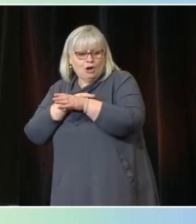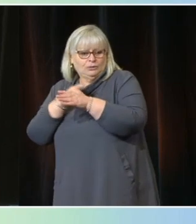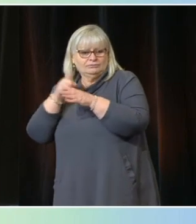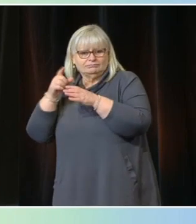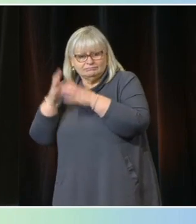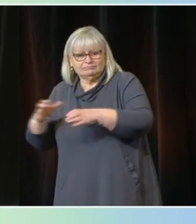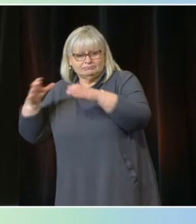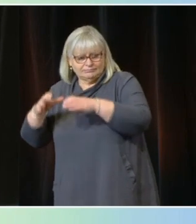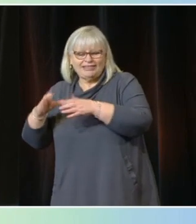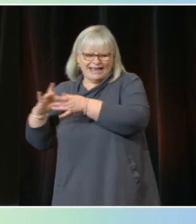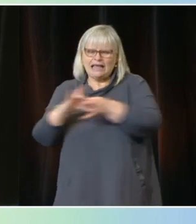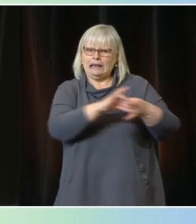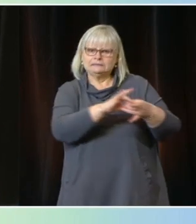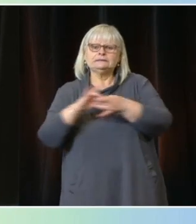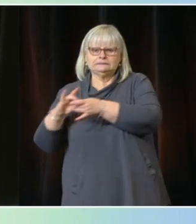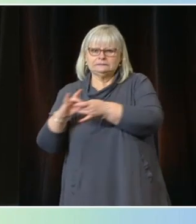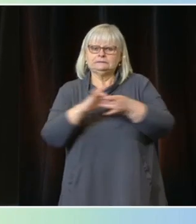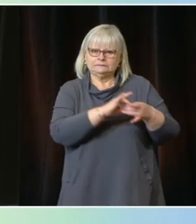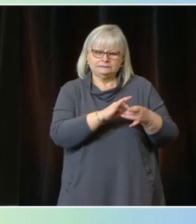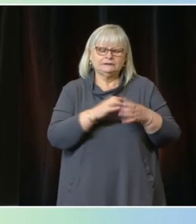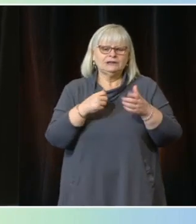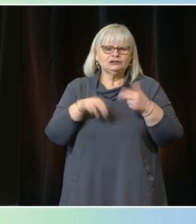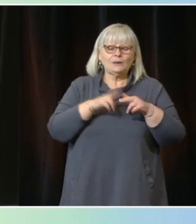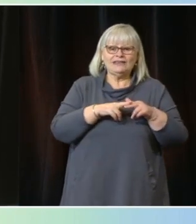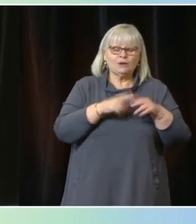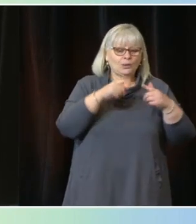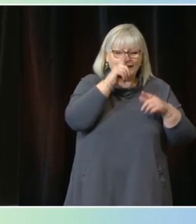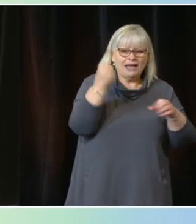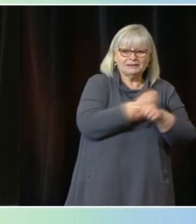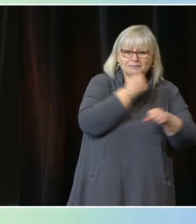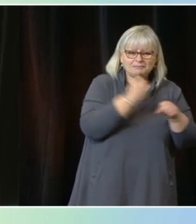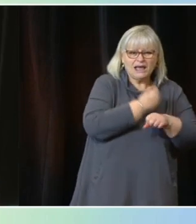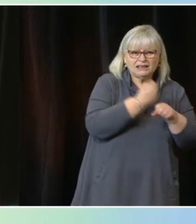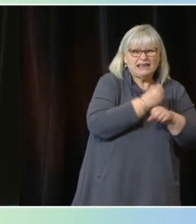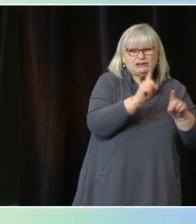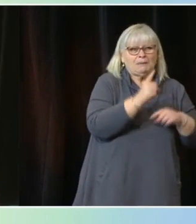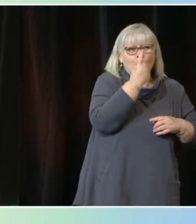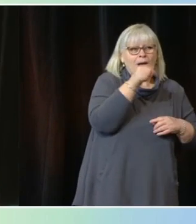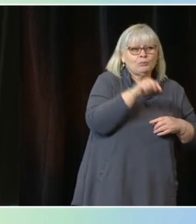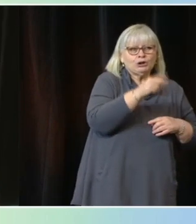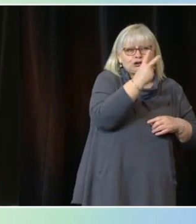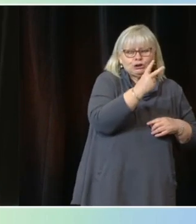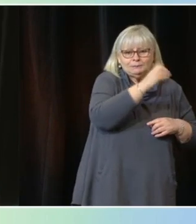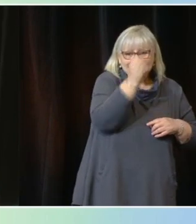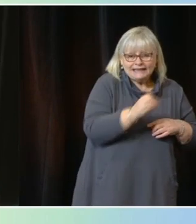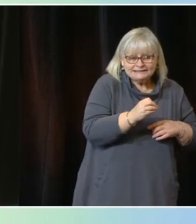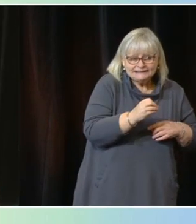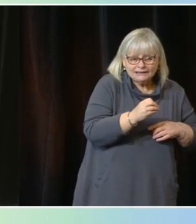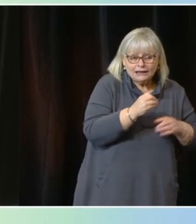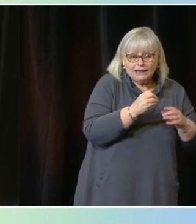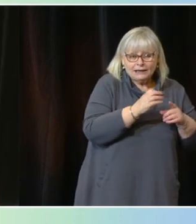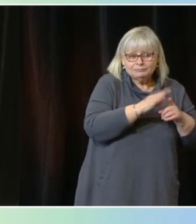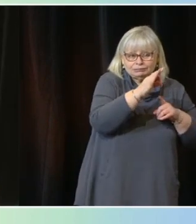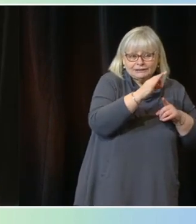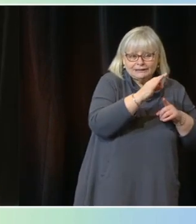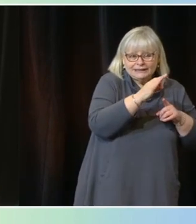is a connection and if Australia's productivity growth averages 1.2 percent in the future instead of going back to the